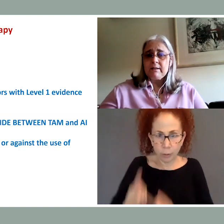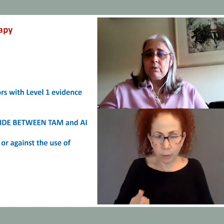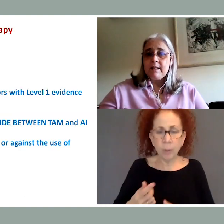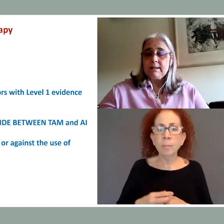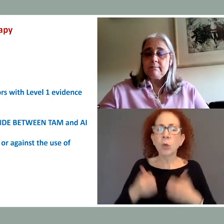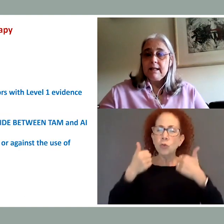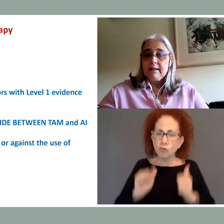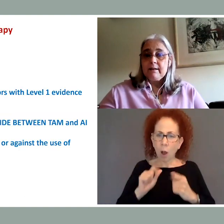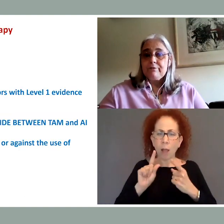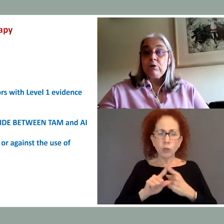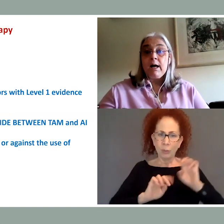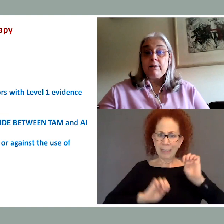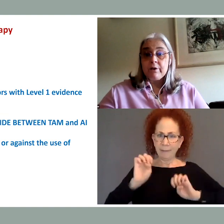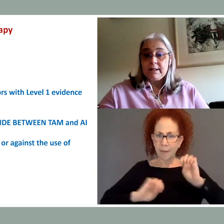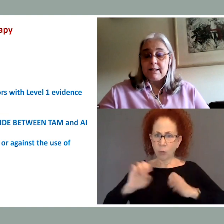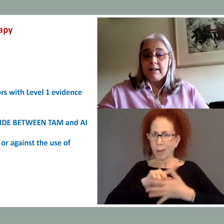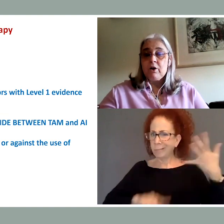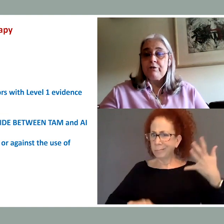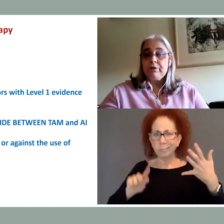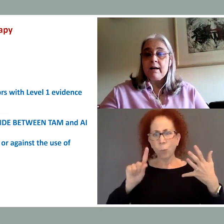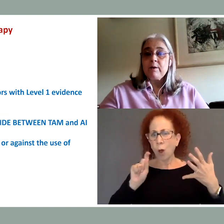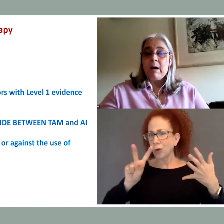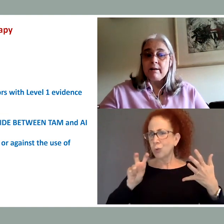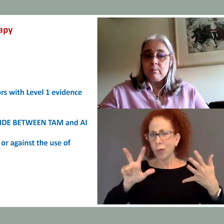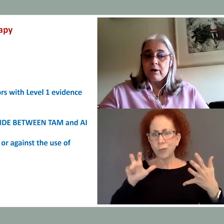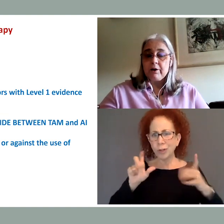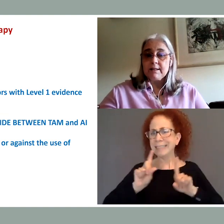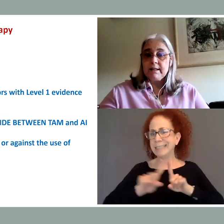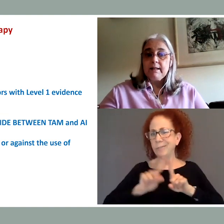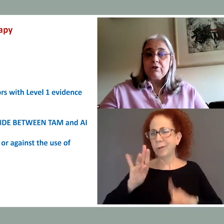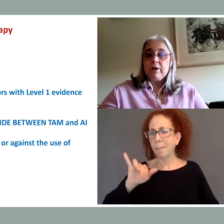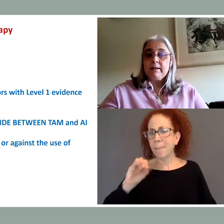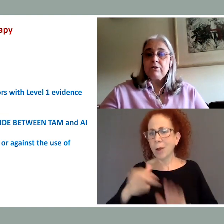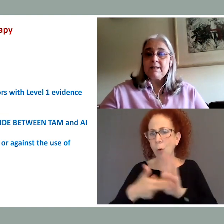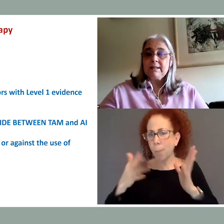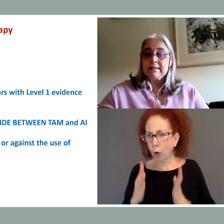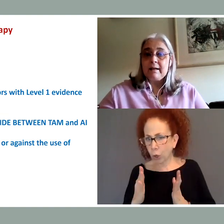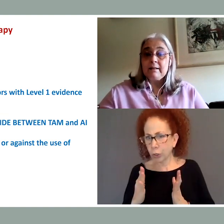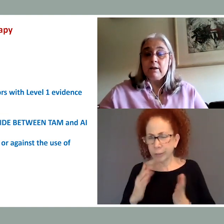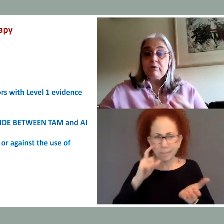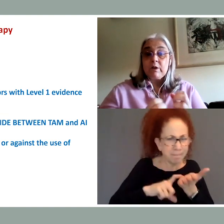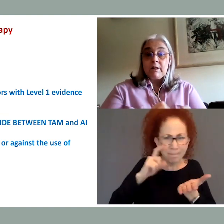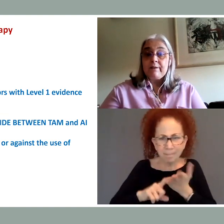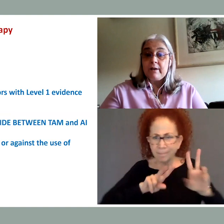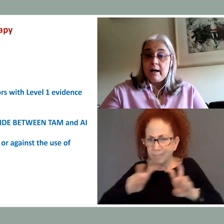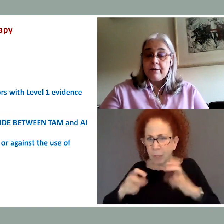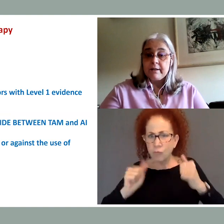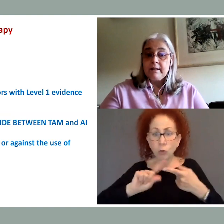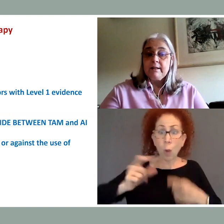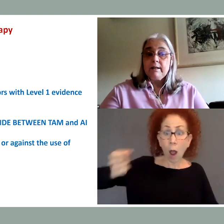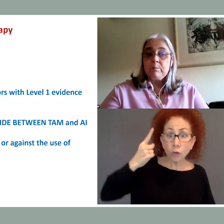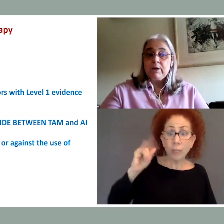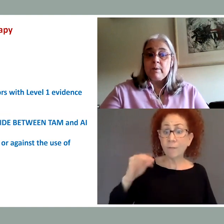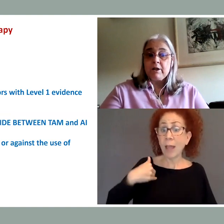to evaluate a few hundreds of other biomarkers, trying to understand if we could have